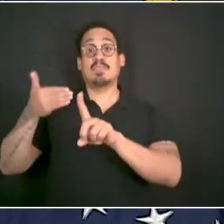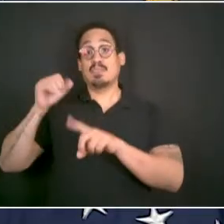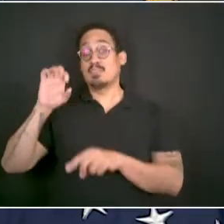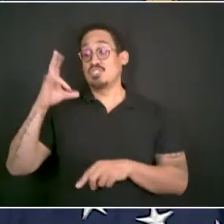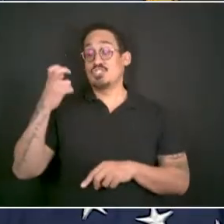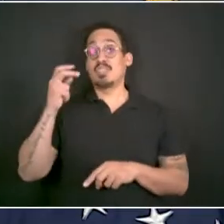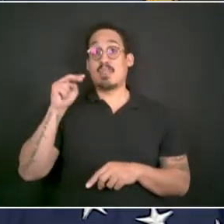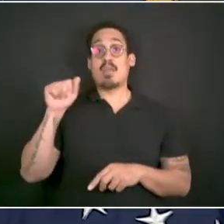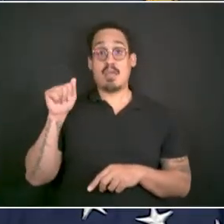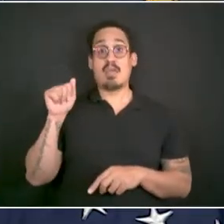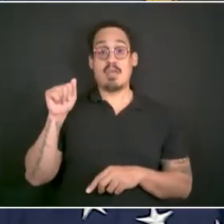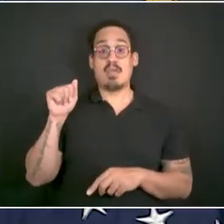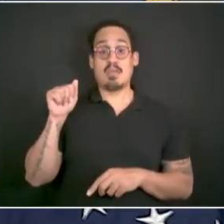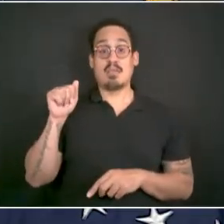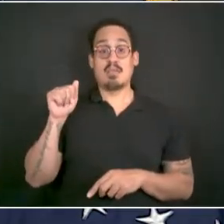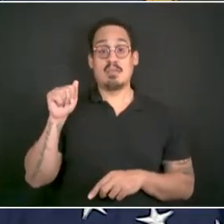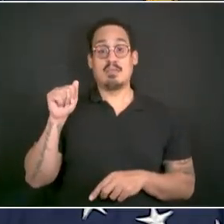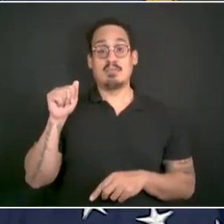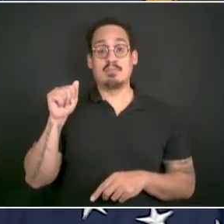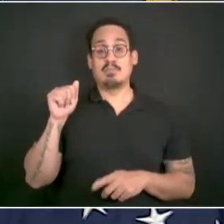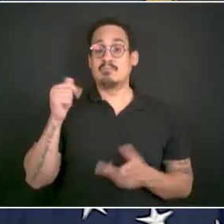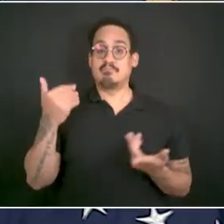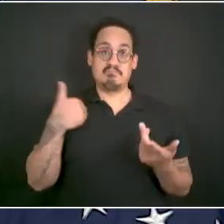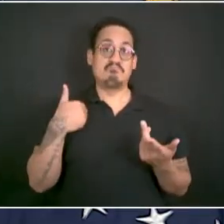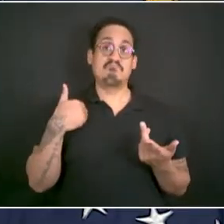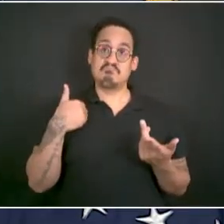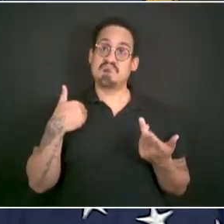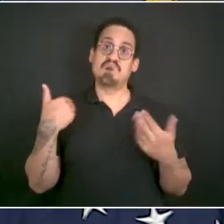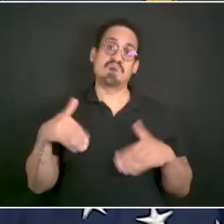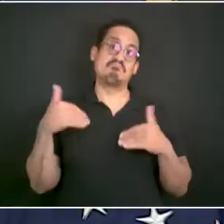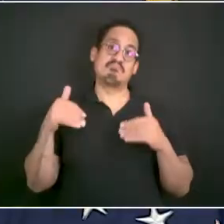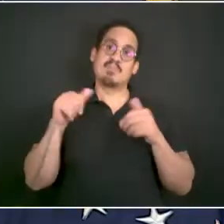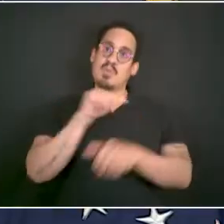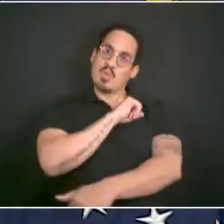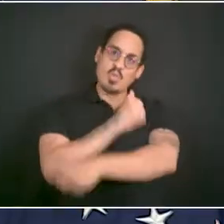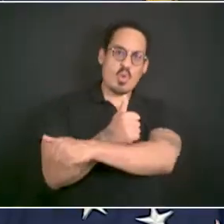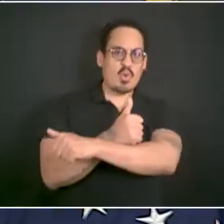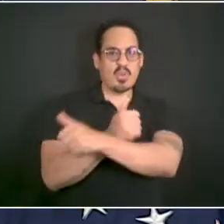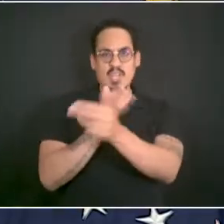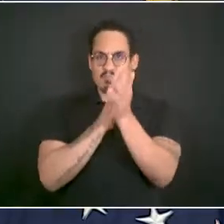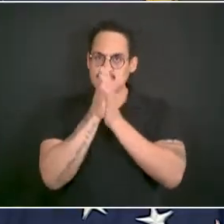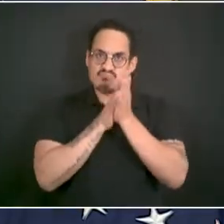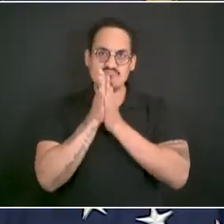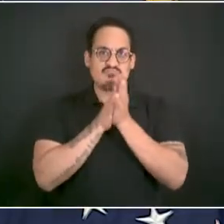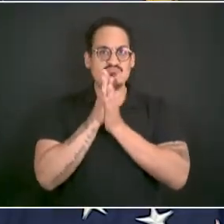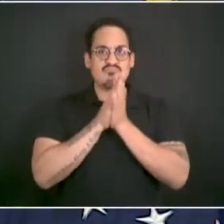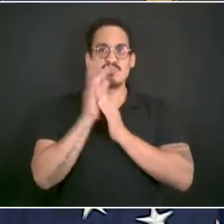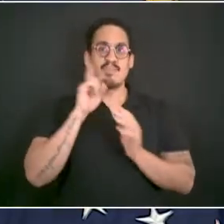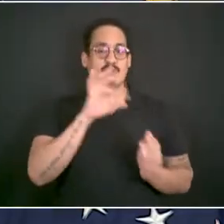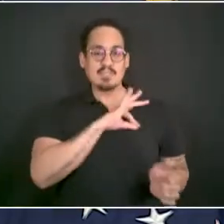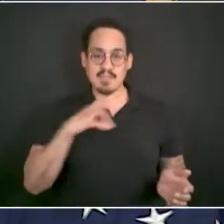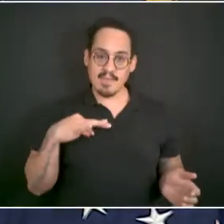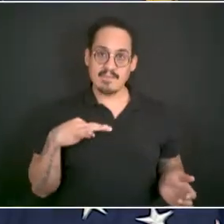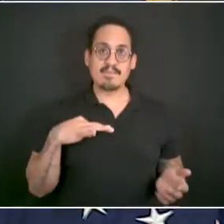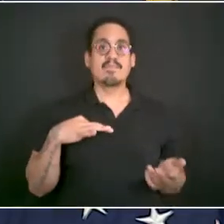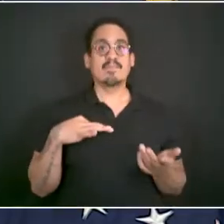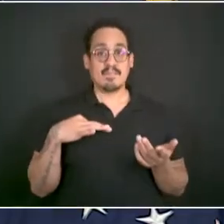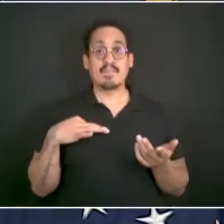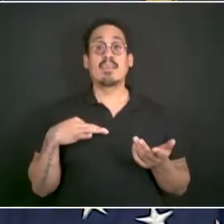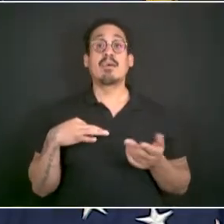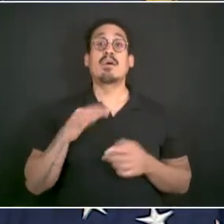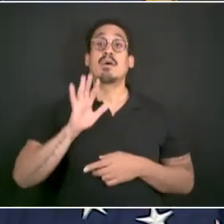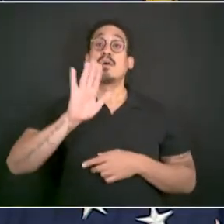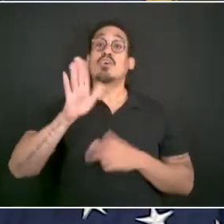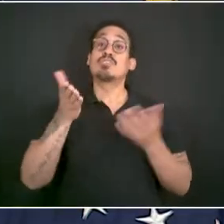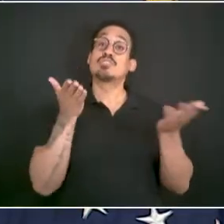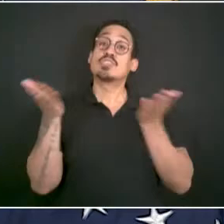Sheena had a great deal of authority and power. Her staffing increased enormously under